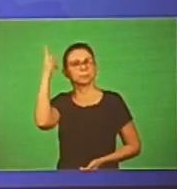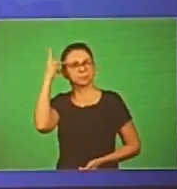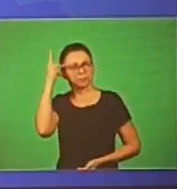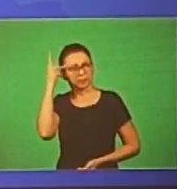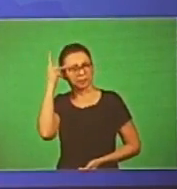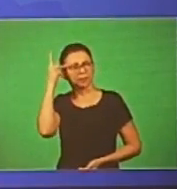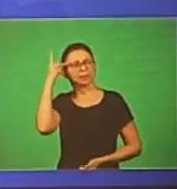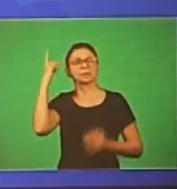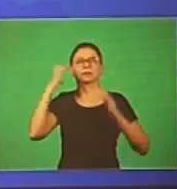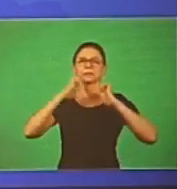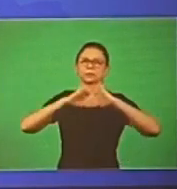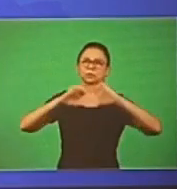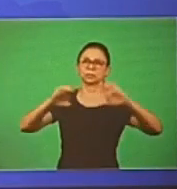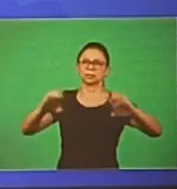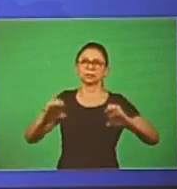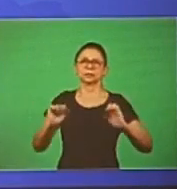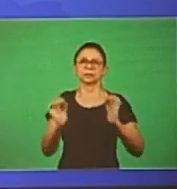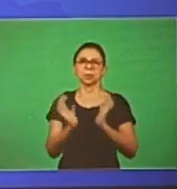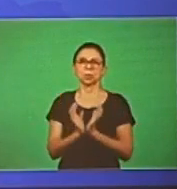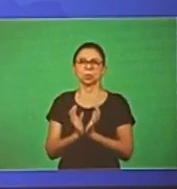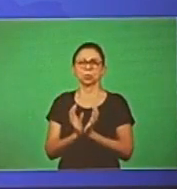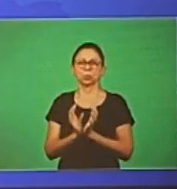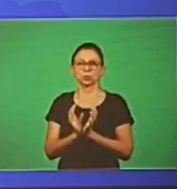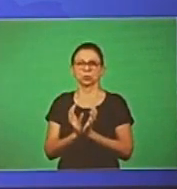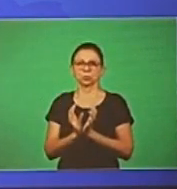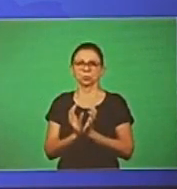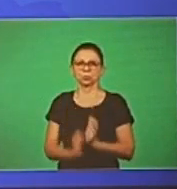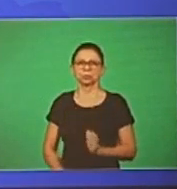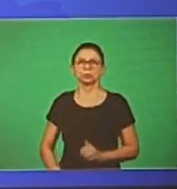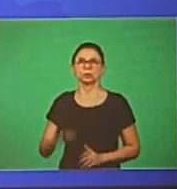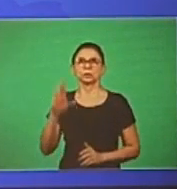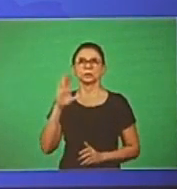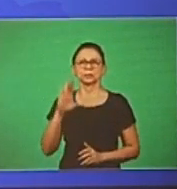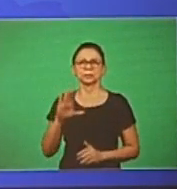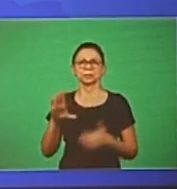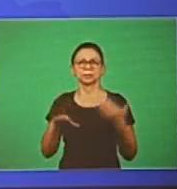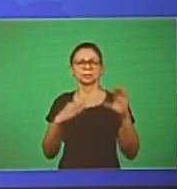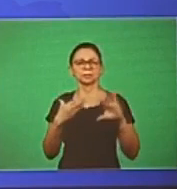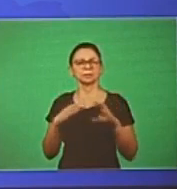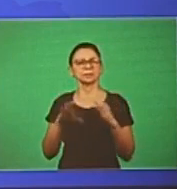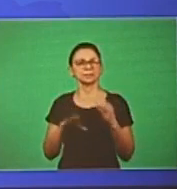Paulo, the evangelization, and it was